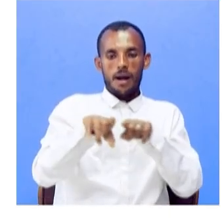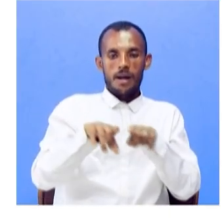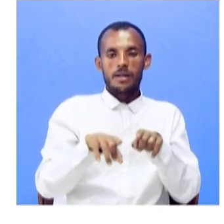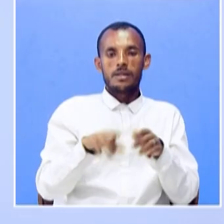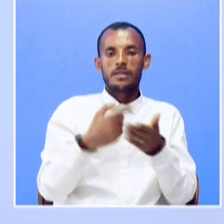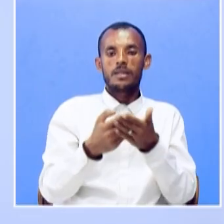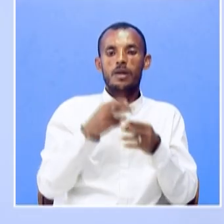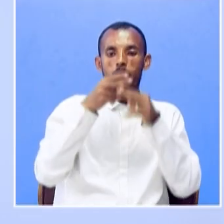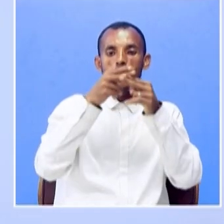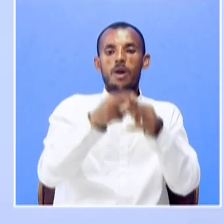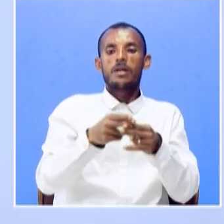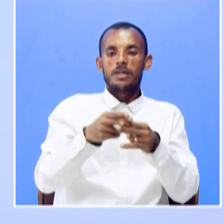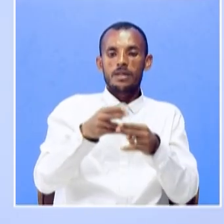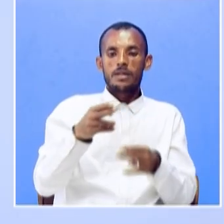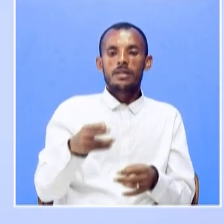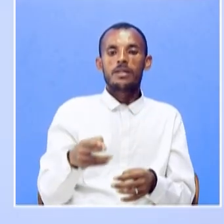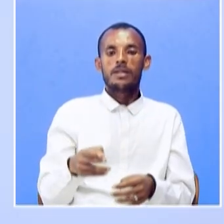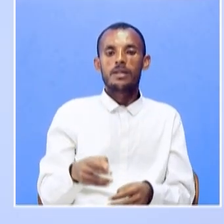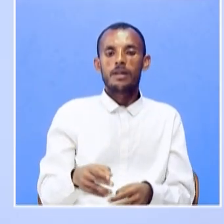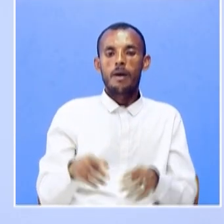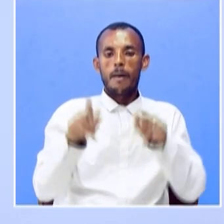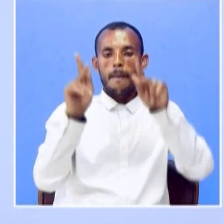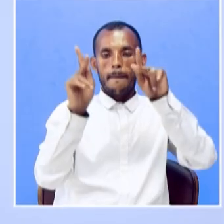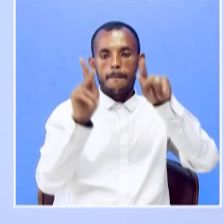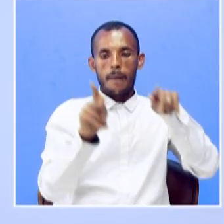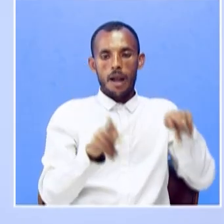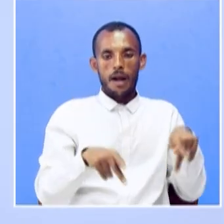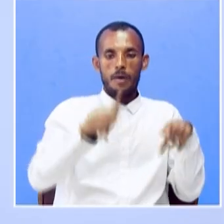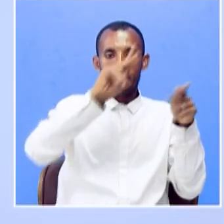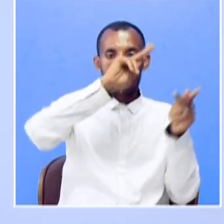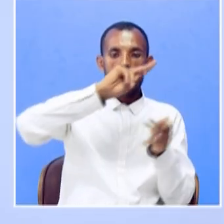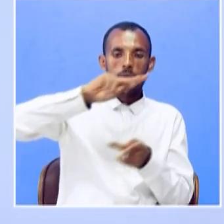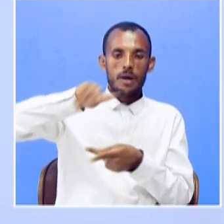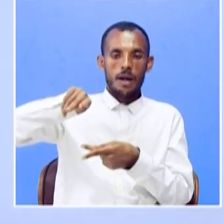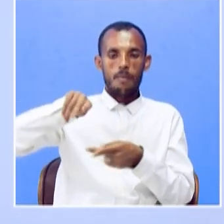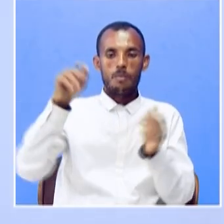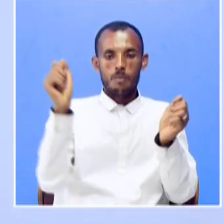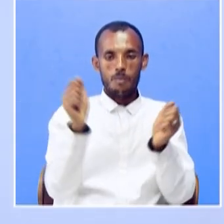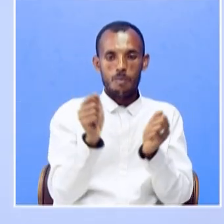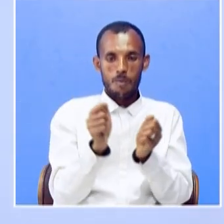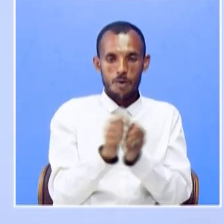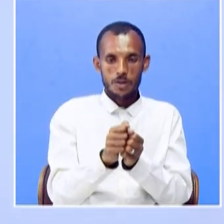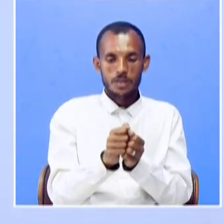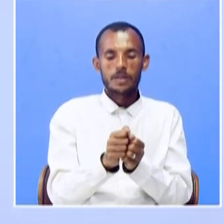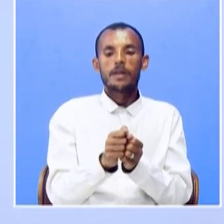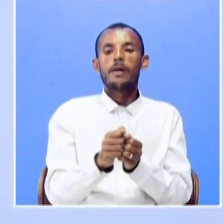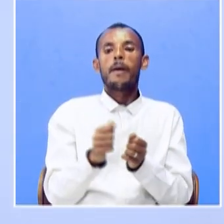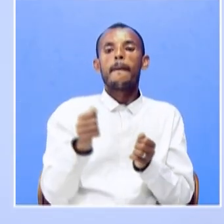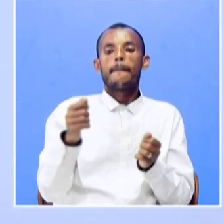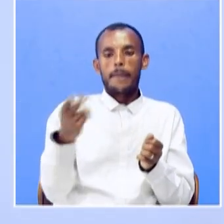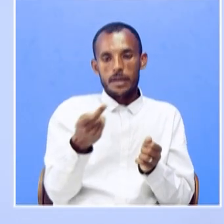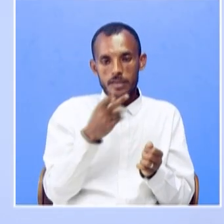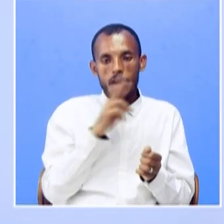then this quadrilateral is called parallelogram. Both pair of opposite sides are parallel.